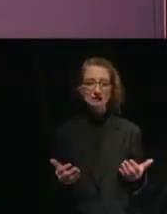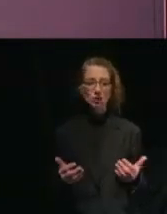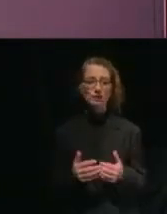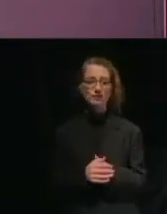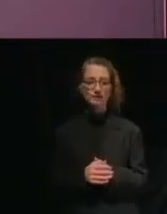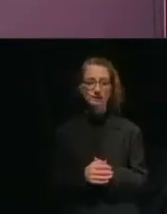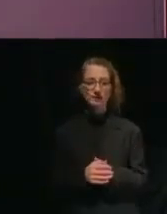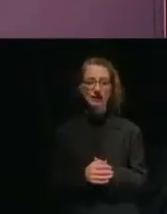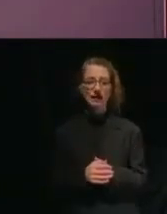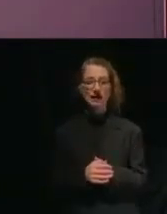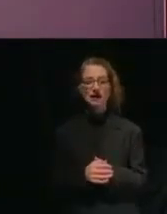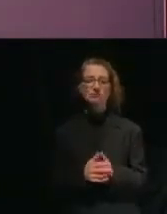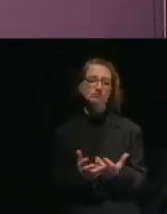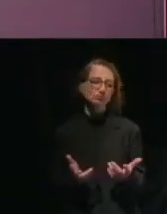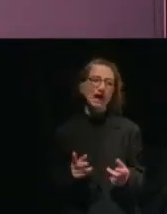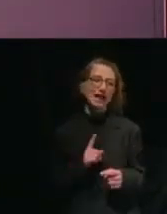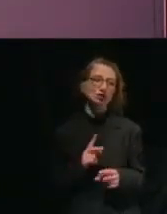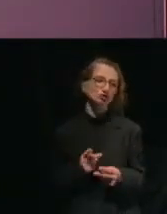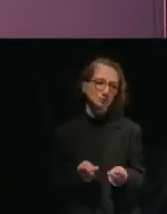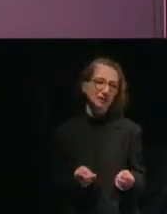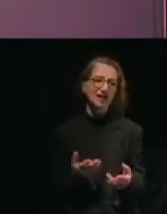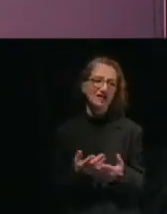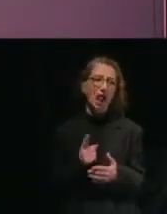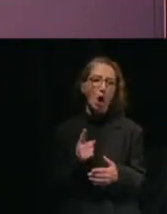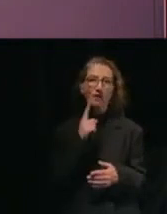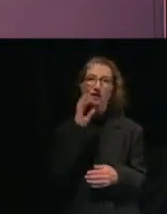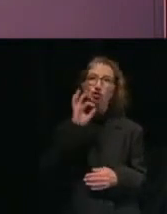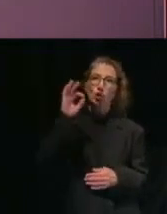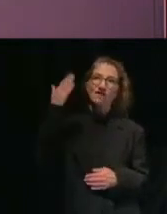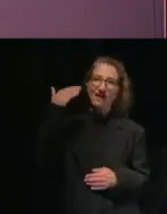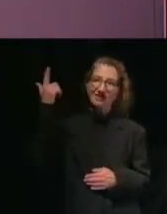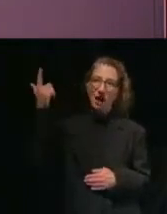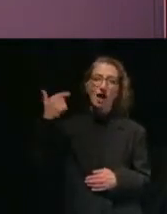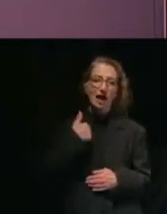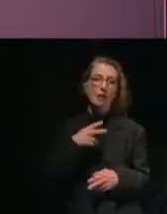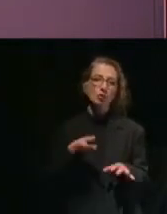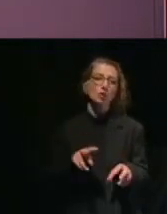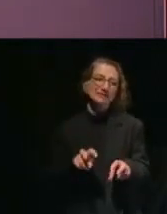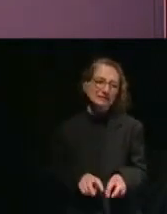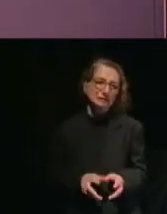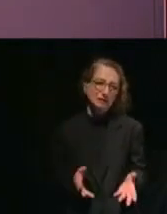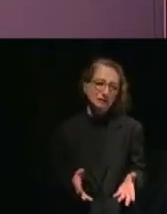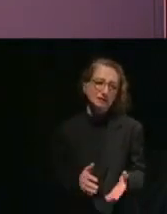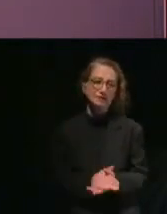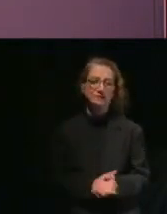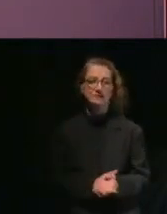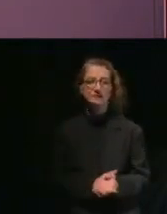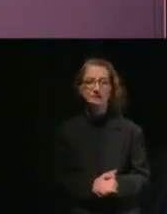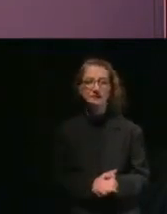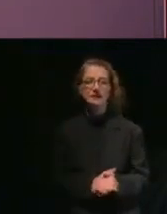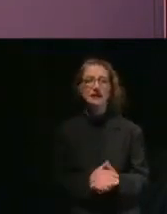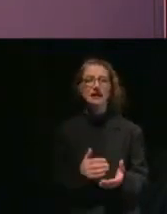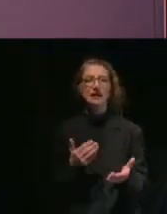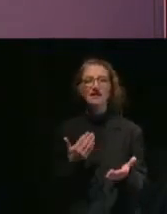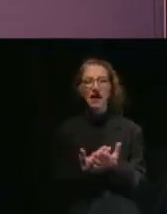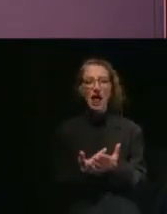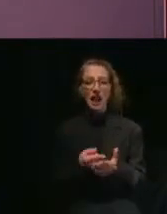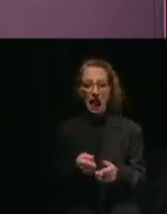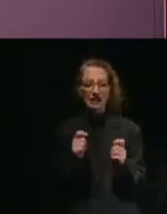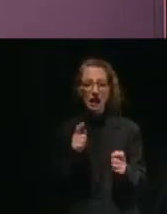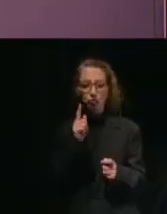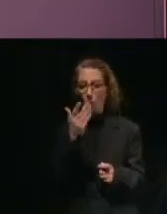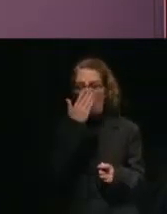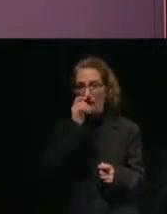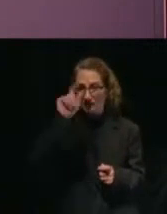nice, then I don't go into the office. So, and of course that only works sometimes because of course I do end up sitting